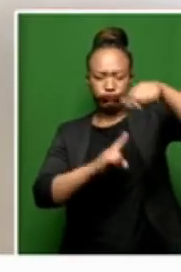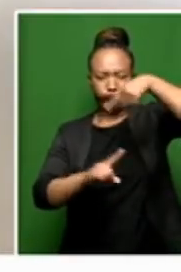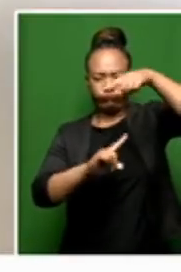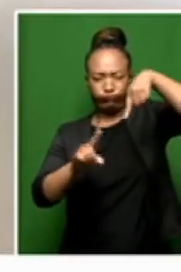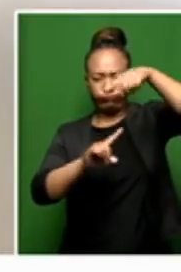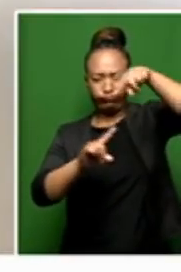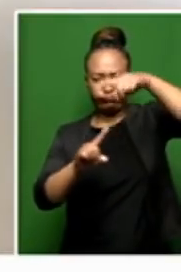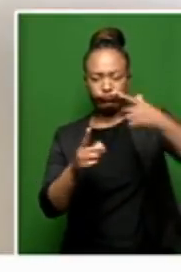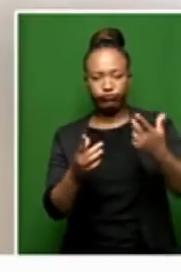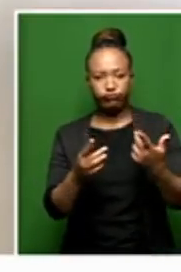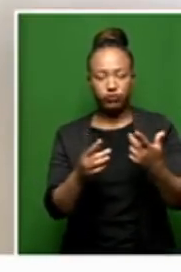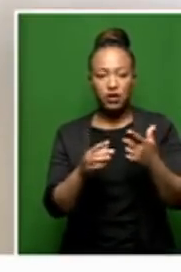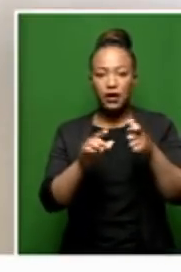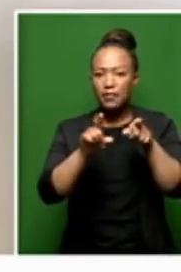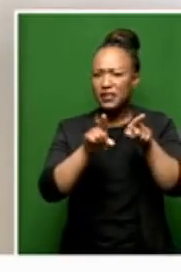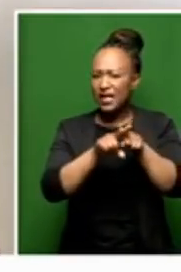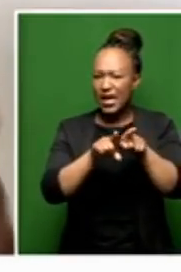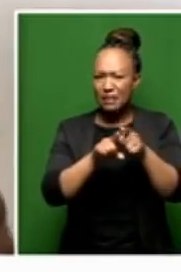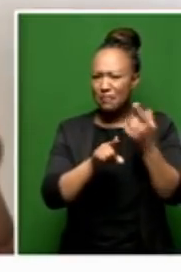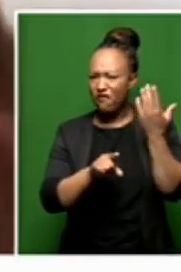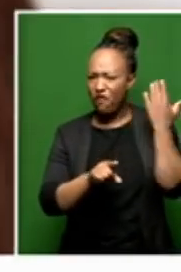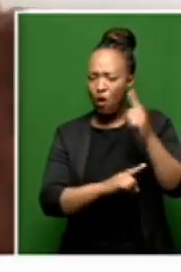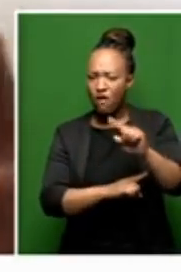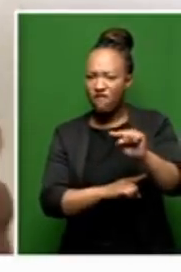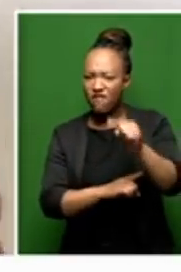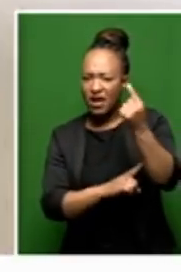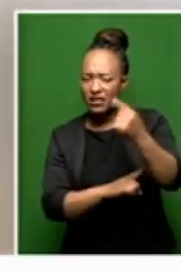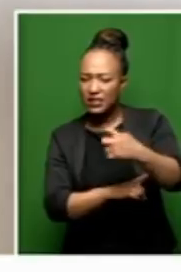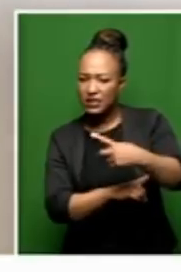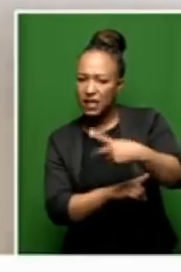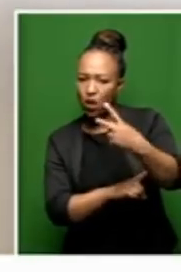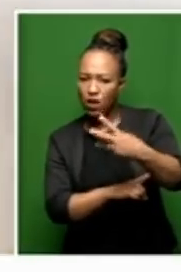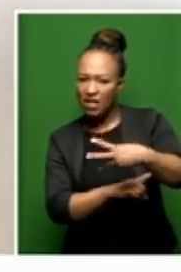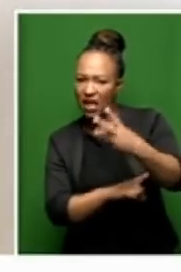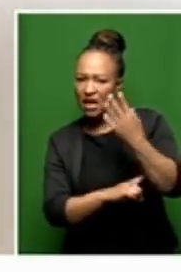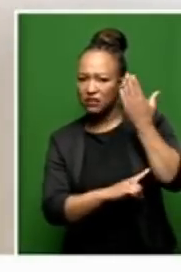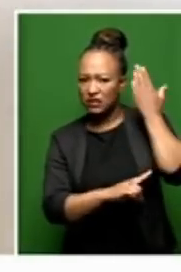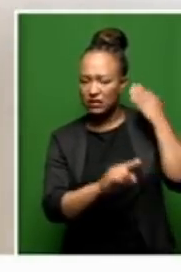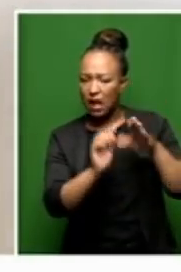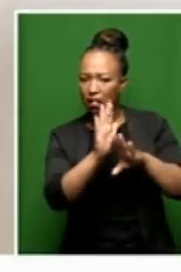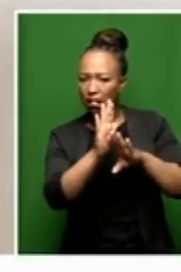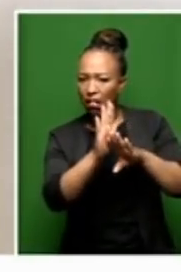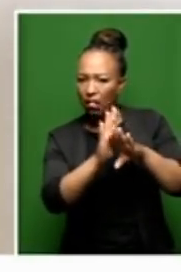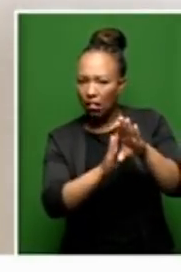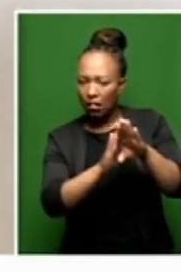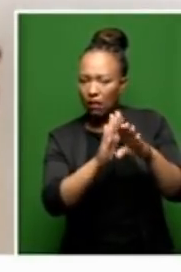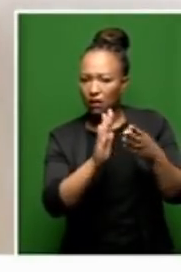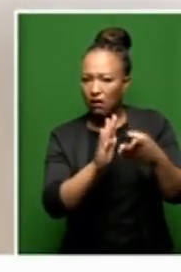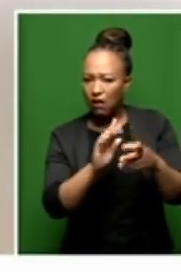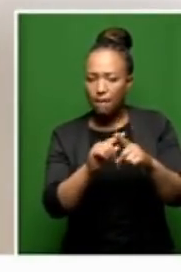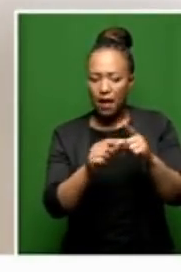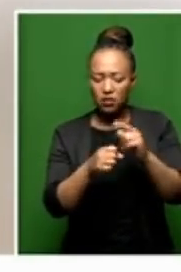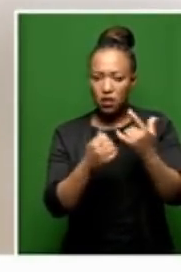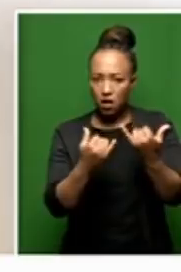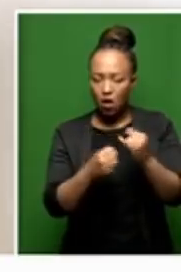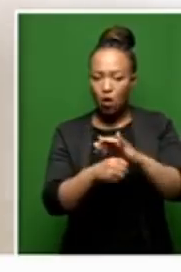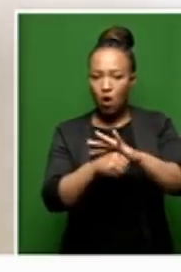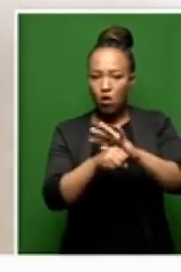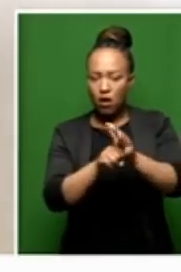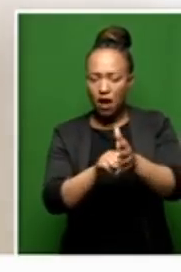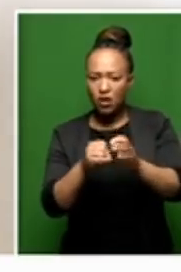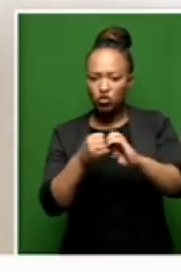is not like the previous second wave or the third wave of the original coronavirus, where the virus takes time to mature and the